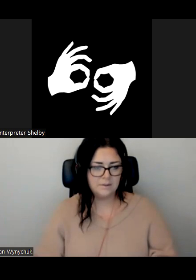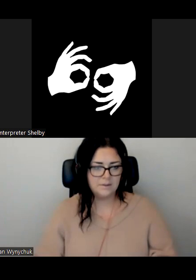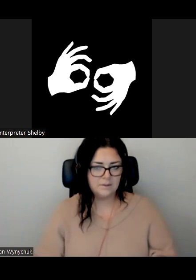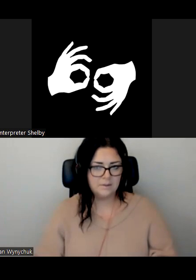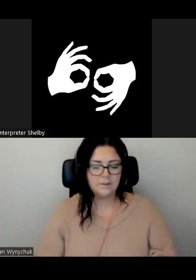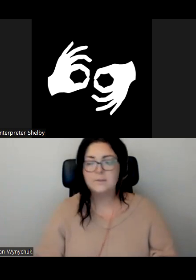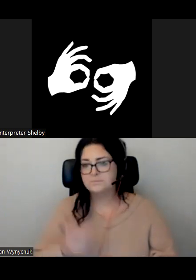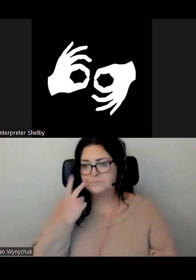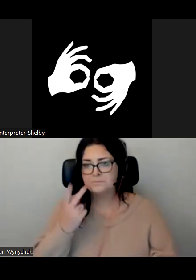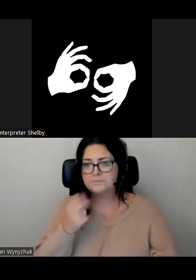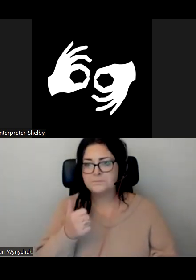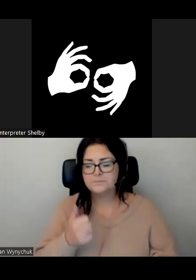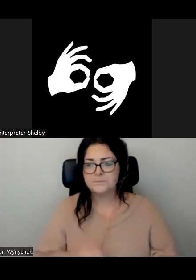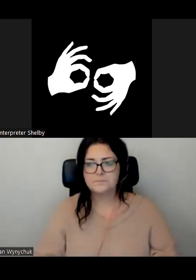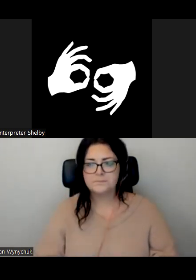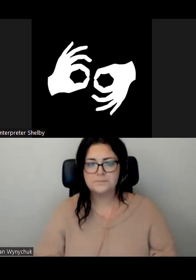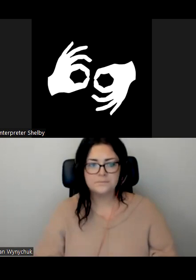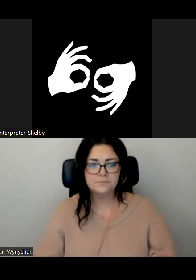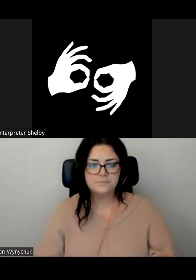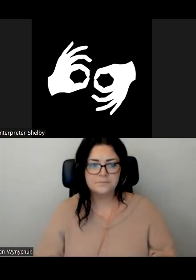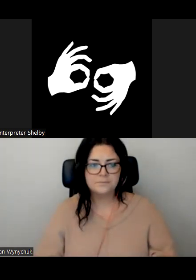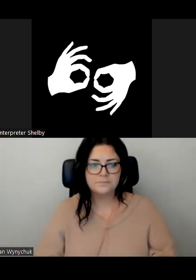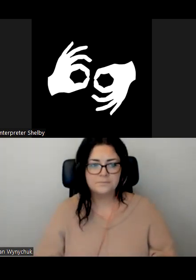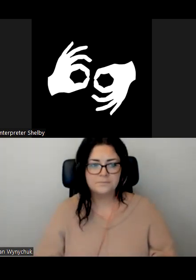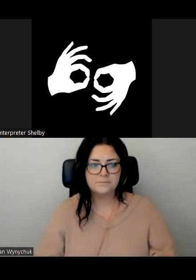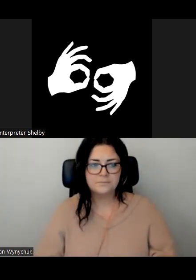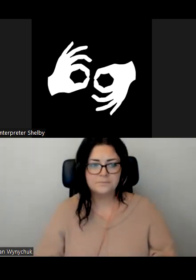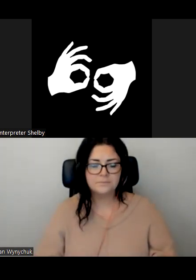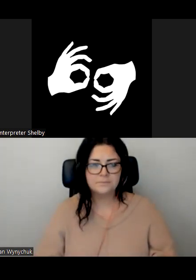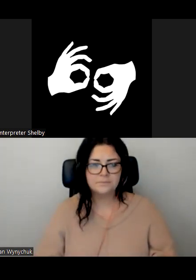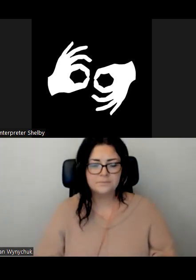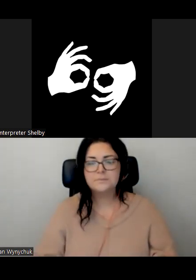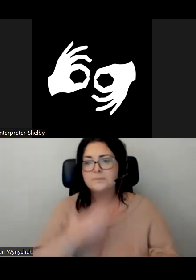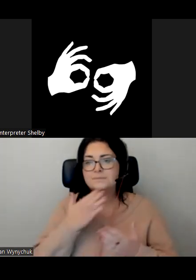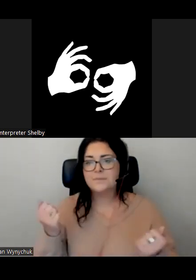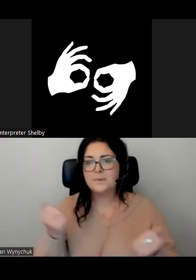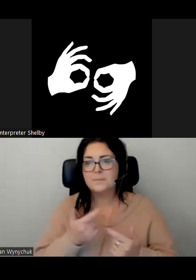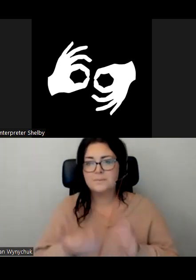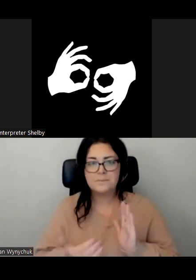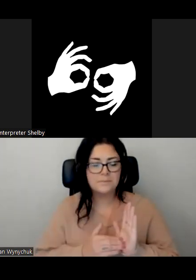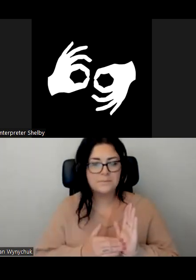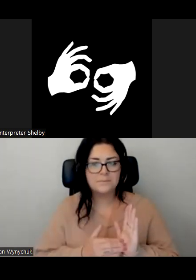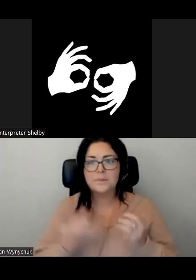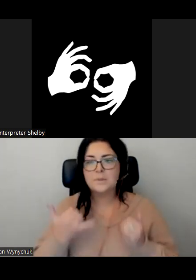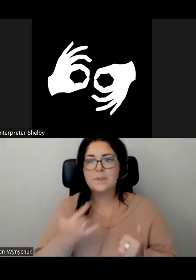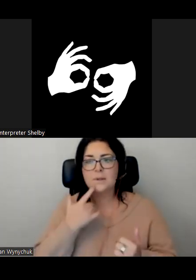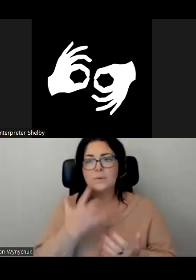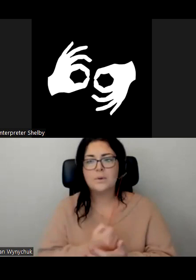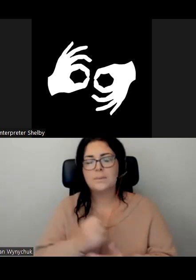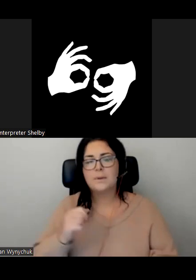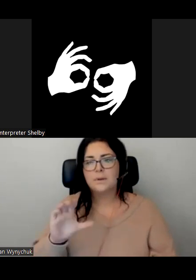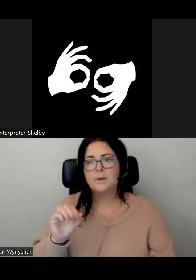Perfect. We can see your slides. You can see it perfect. Great. Awesome. So good morning, everybody. Today we're going to talk about common